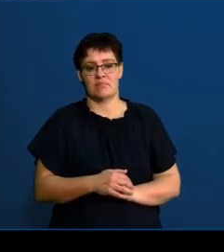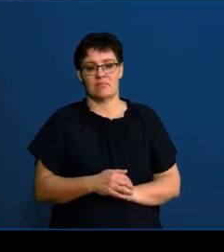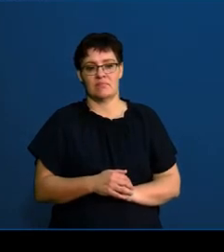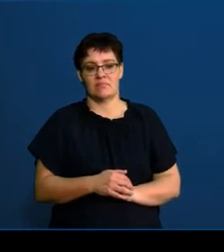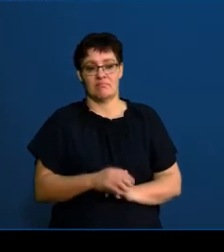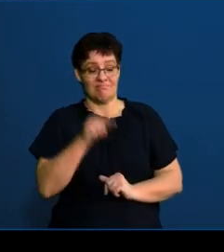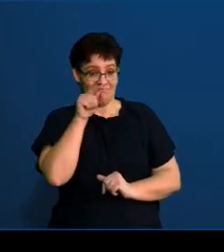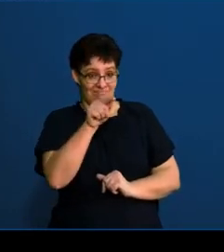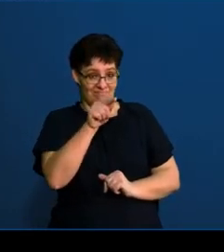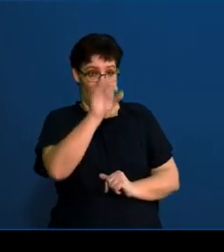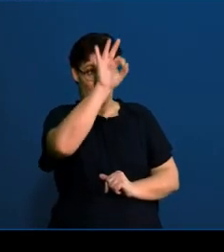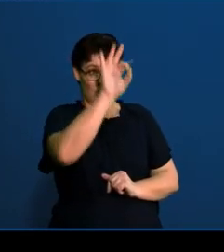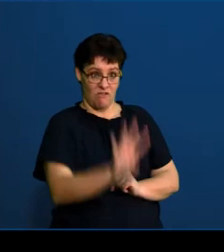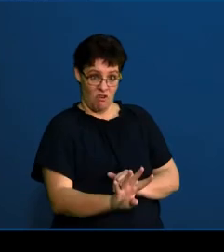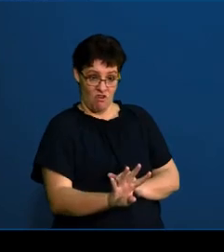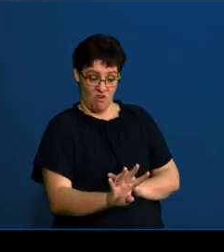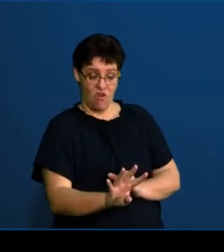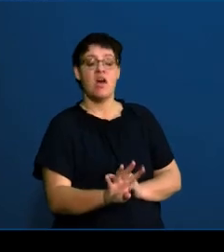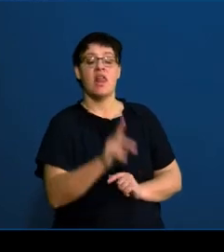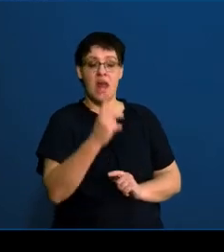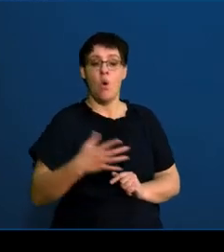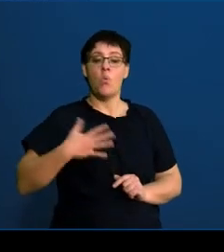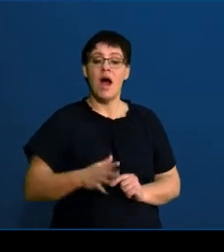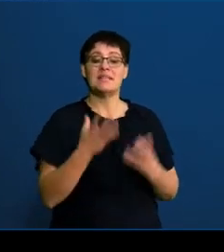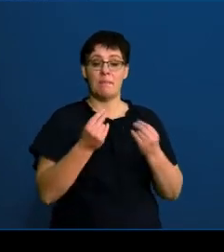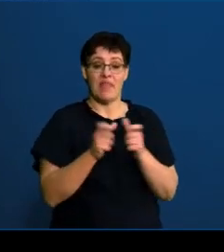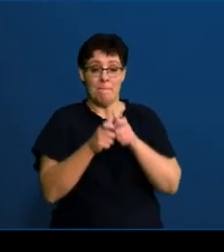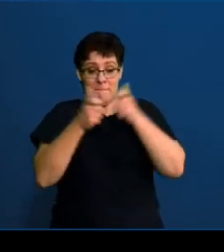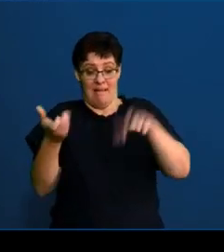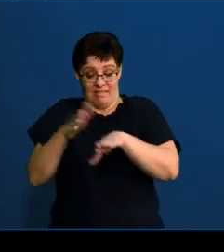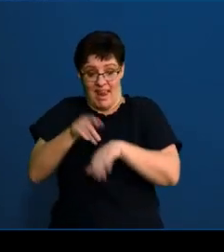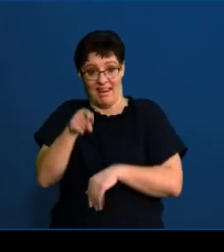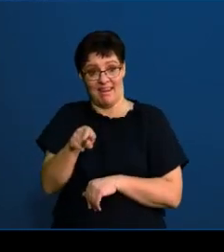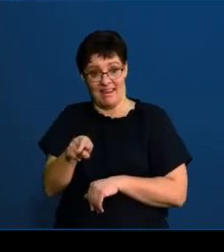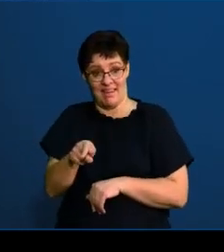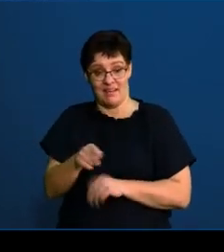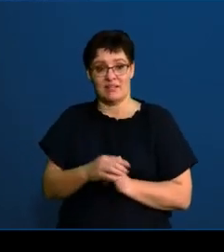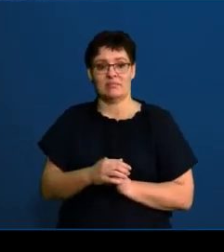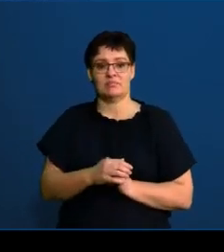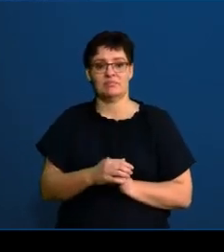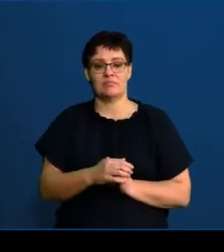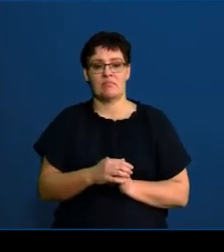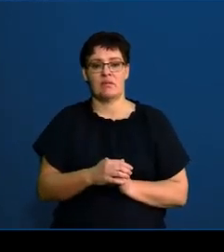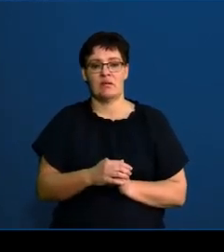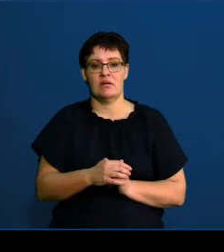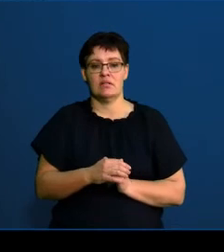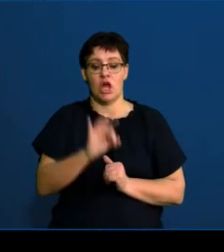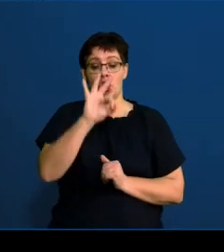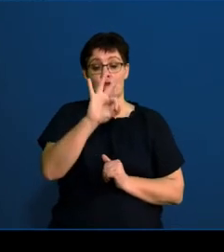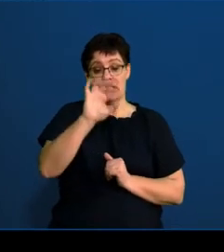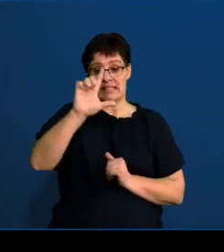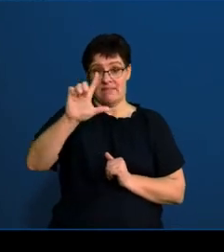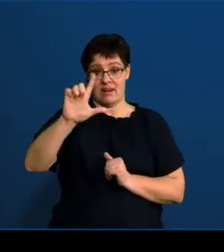That's 3/4. So now I'm looking for a number that is bigger. So I'm going to say my 37 centimeters